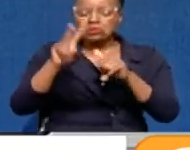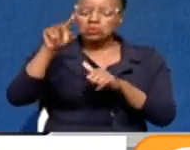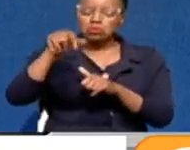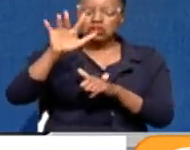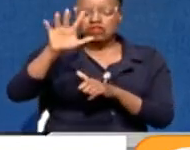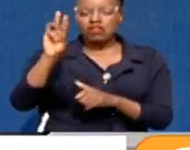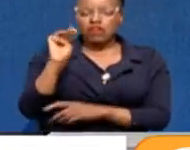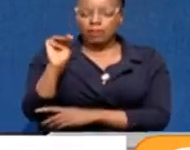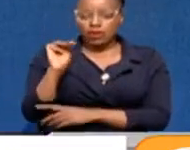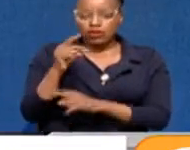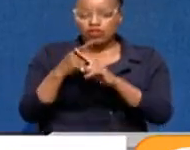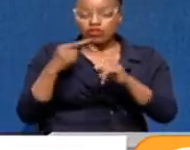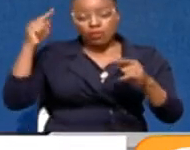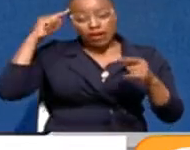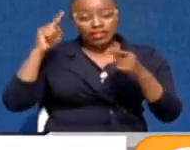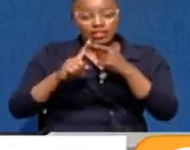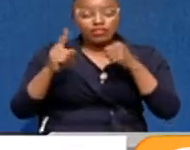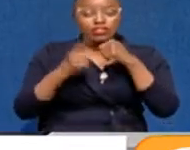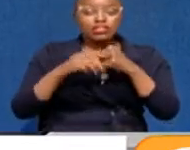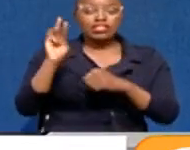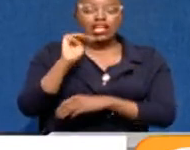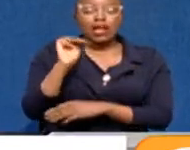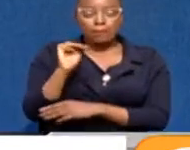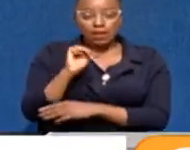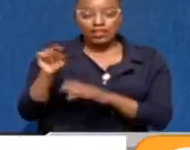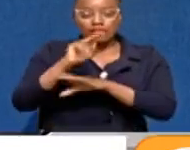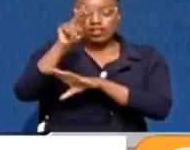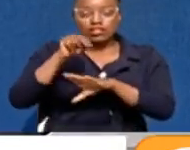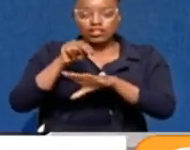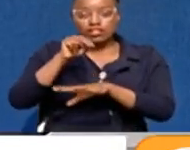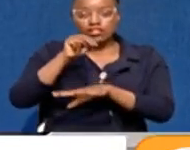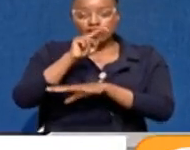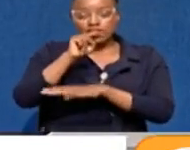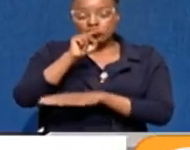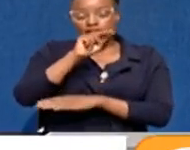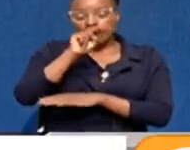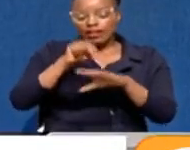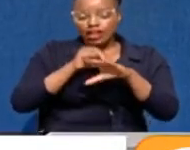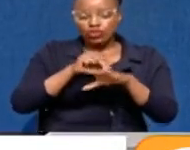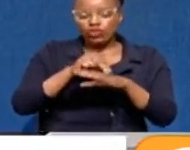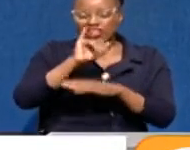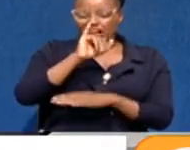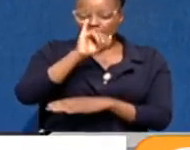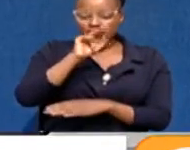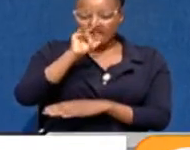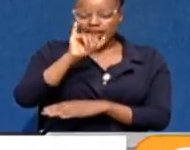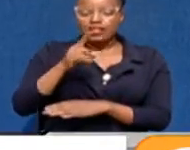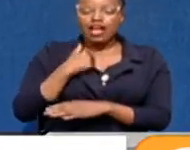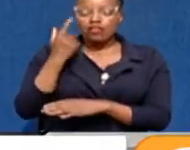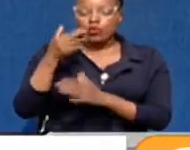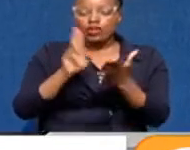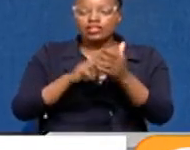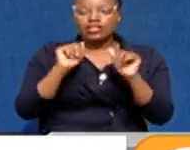2.5 million out of a target of 6 million national identity card holding citizens who were not registered as